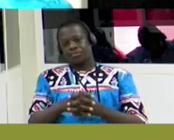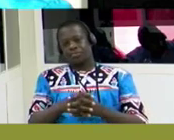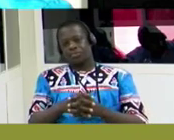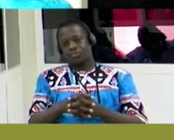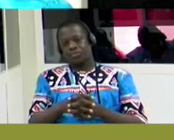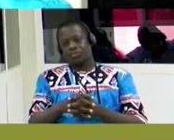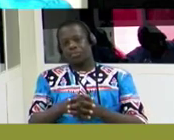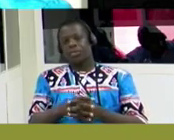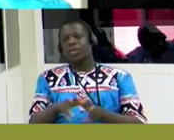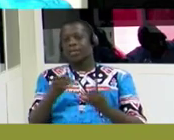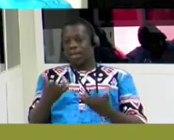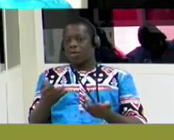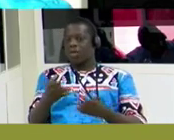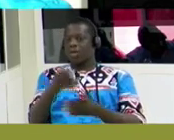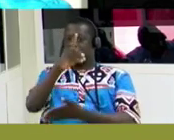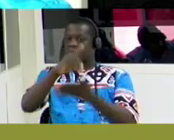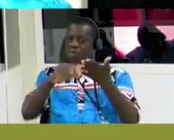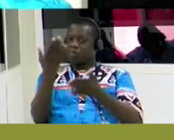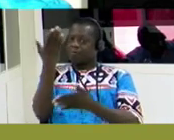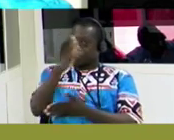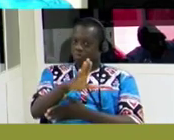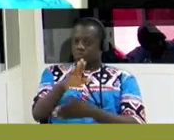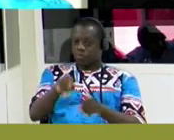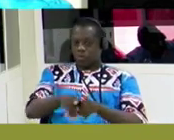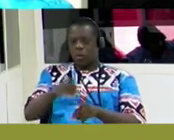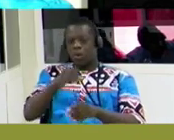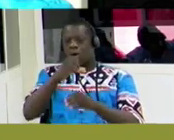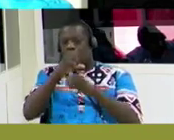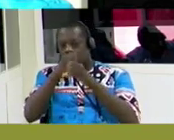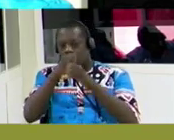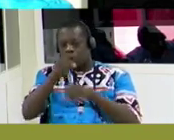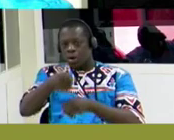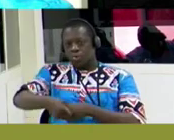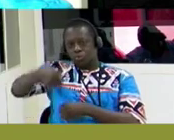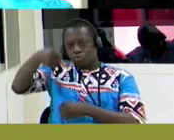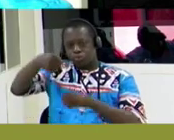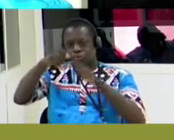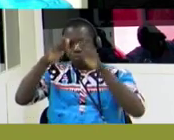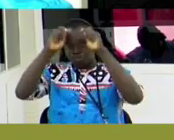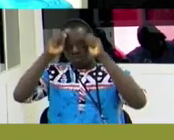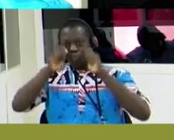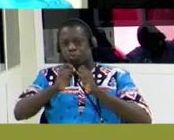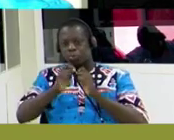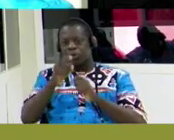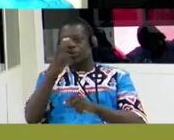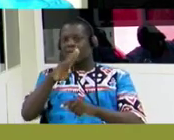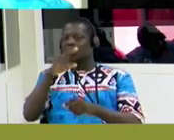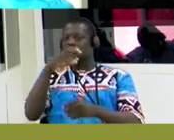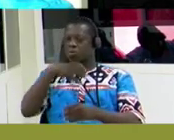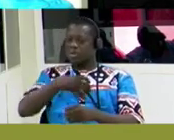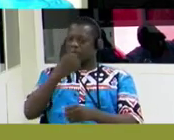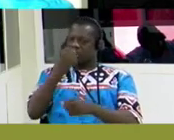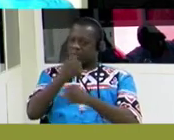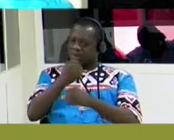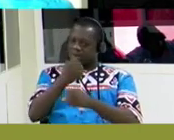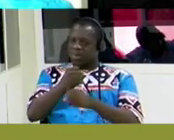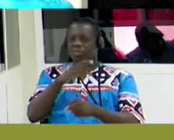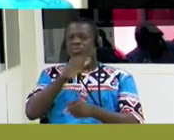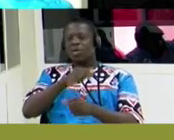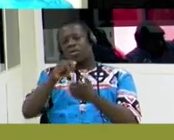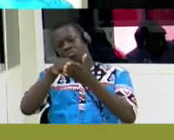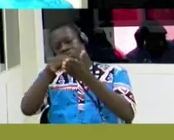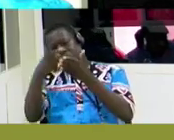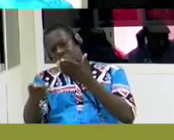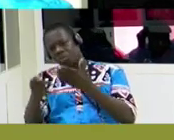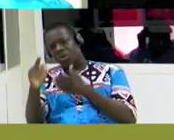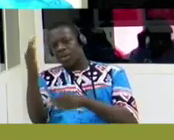the plastic bag over his head, trying to suffocate him, was anything